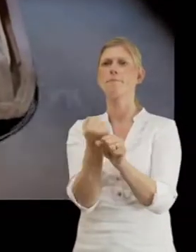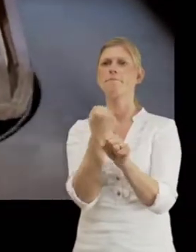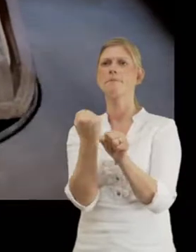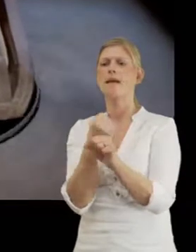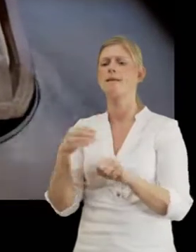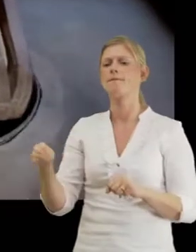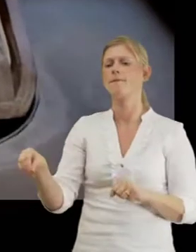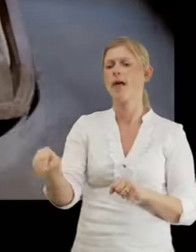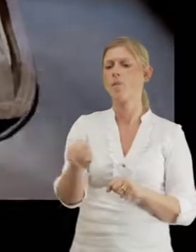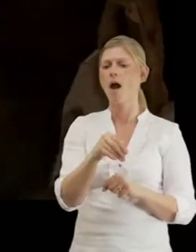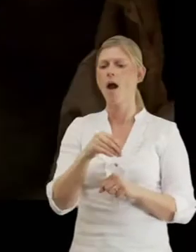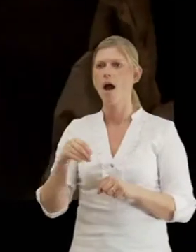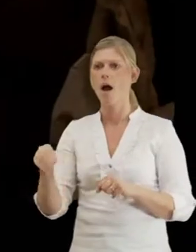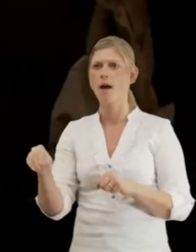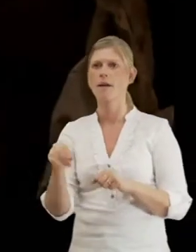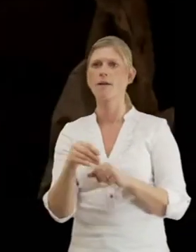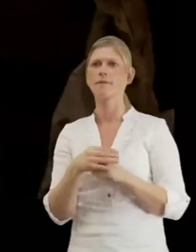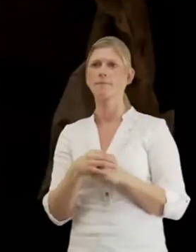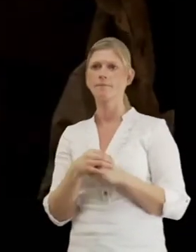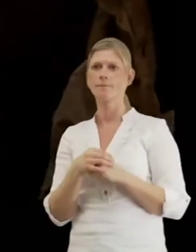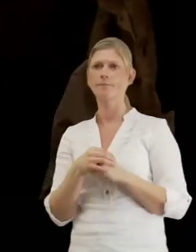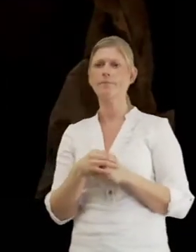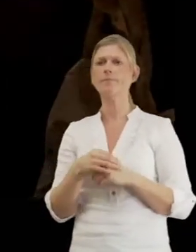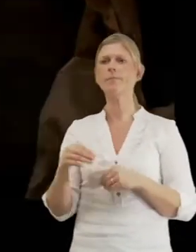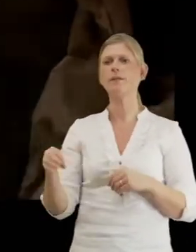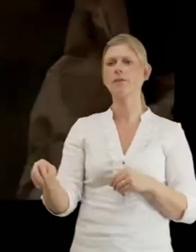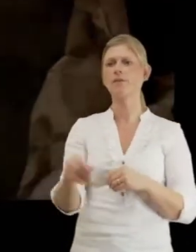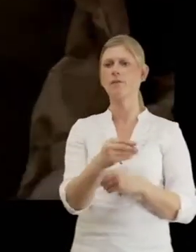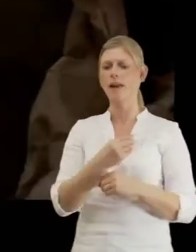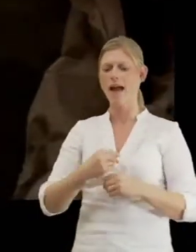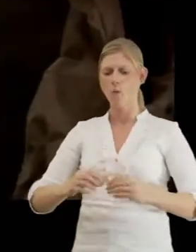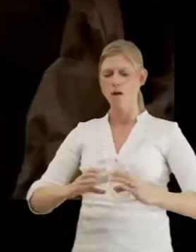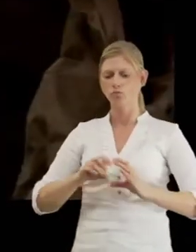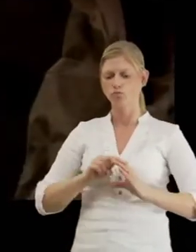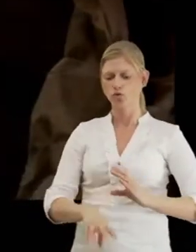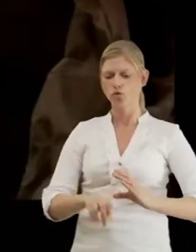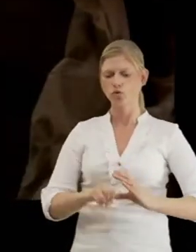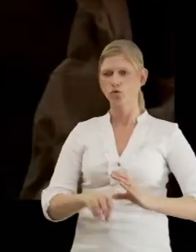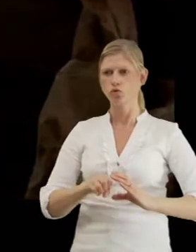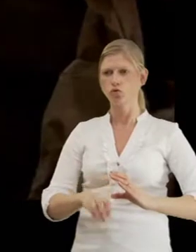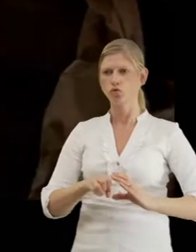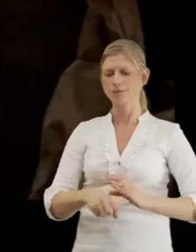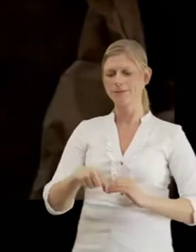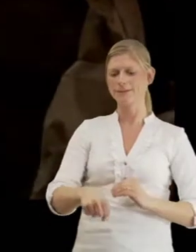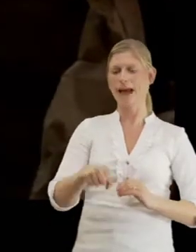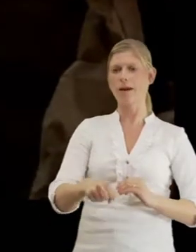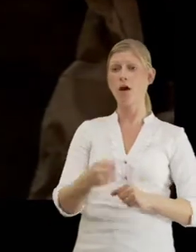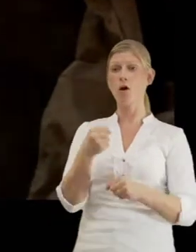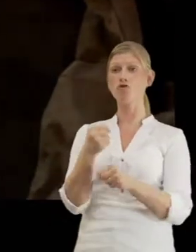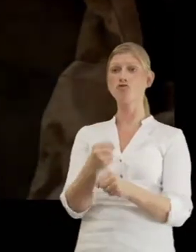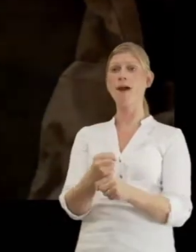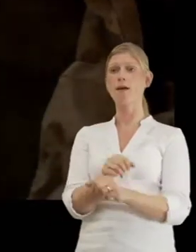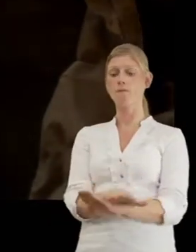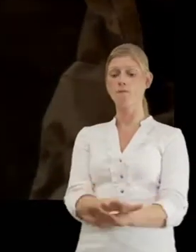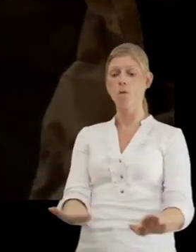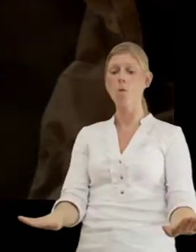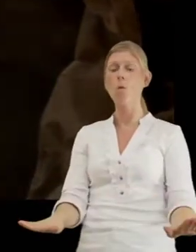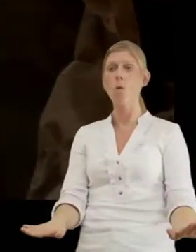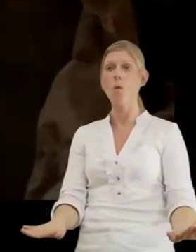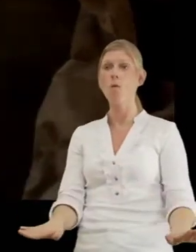into flour. The flour then pours out of the meal spout into a sack on the ground floor of the mill.